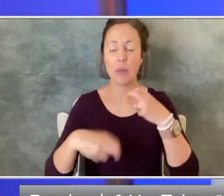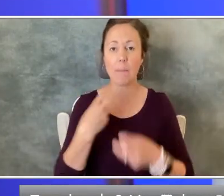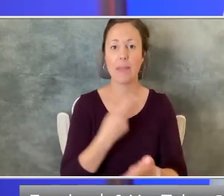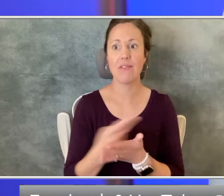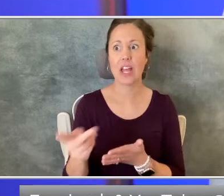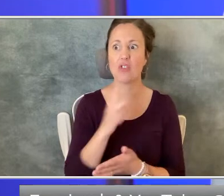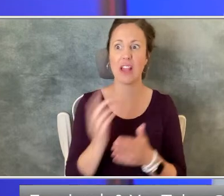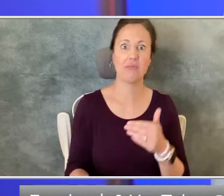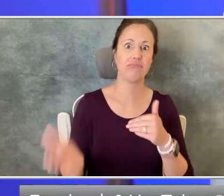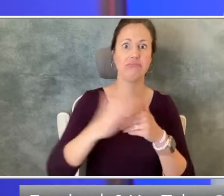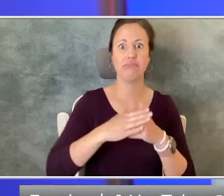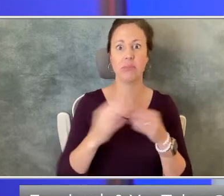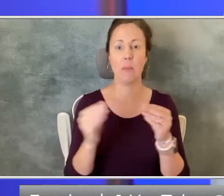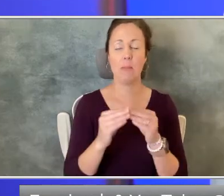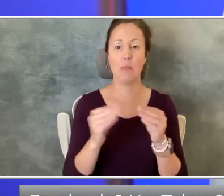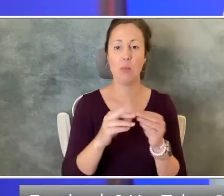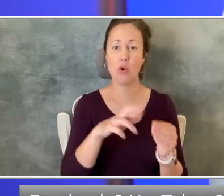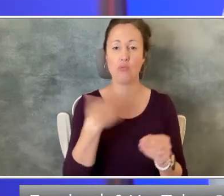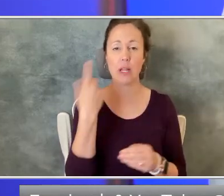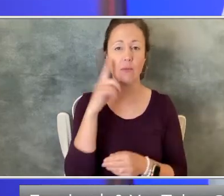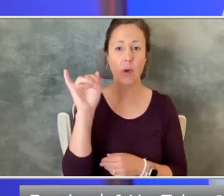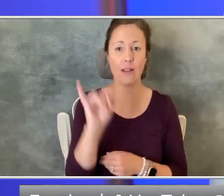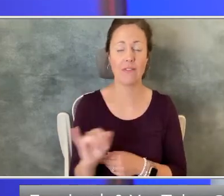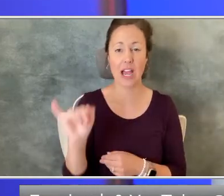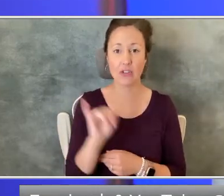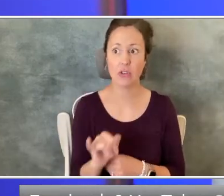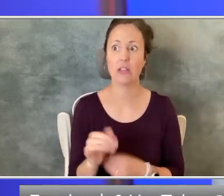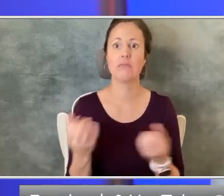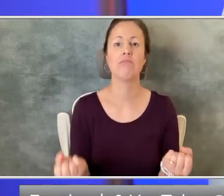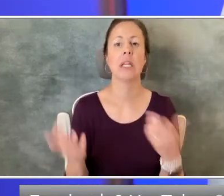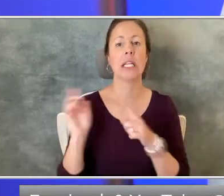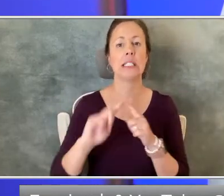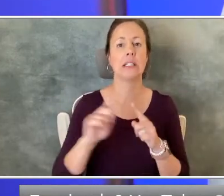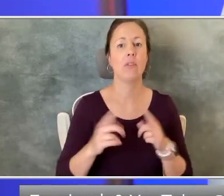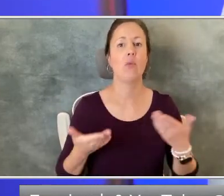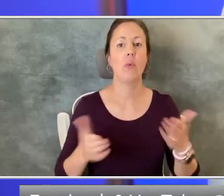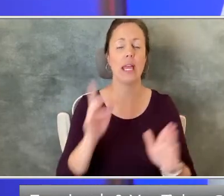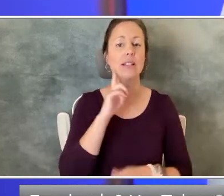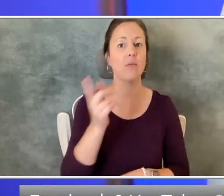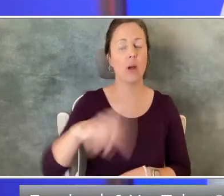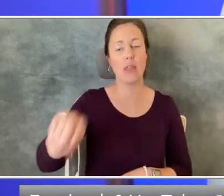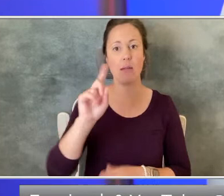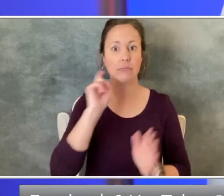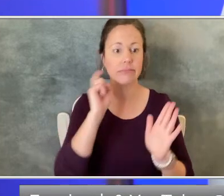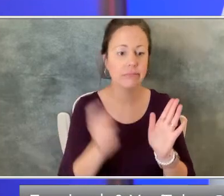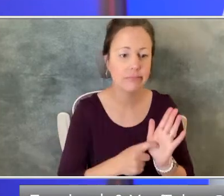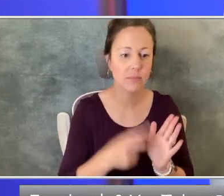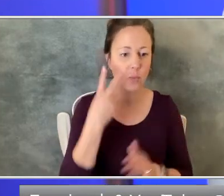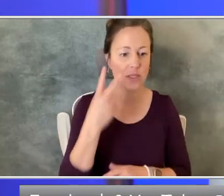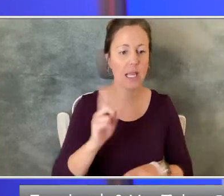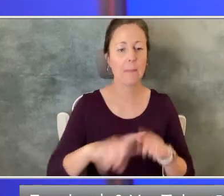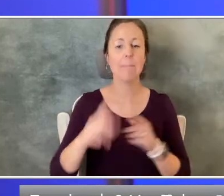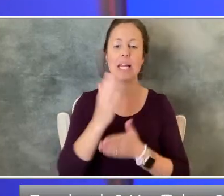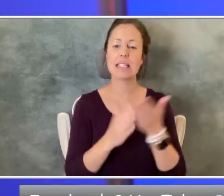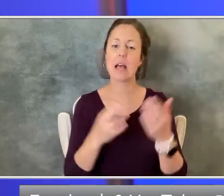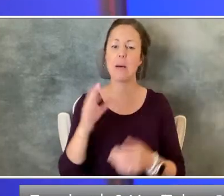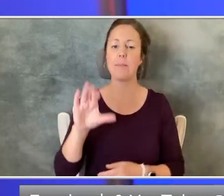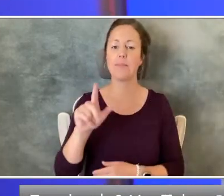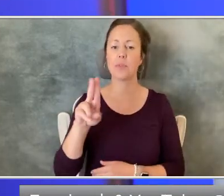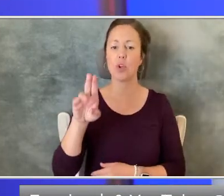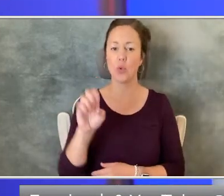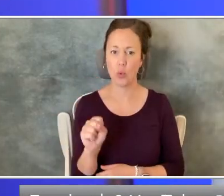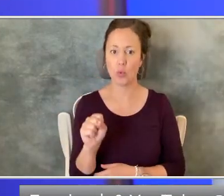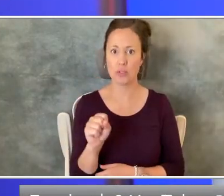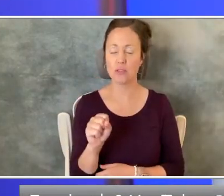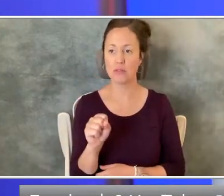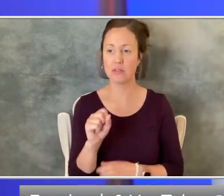there are a myriad number of ways that these patients come to clinical attention, but there are some clues when you first see the patient to tell you what road to go down in